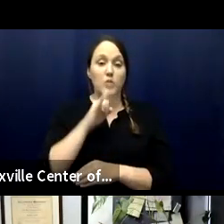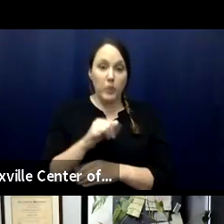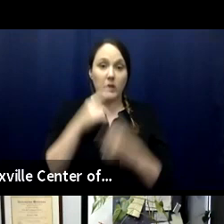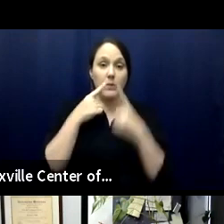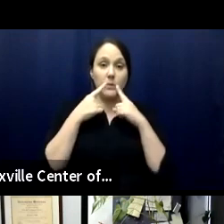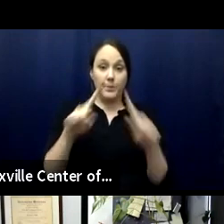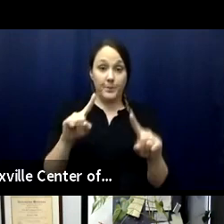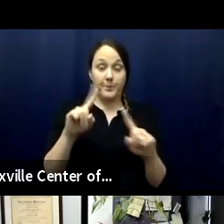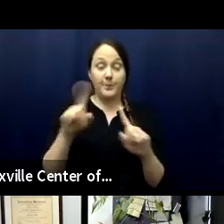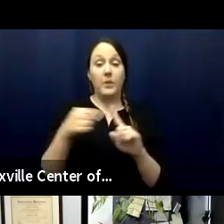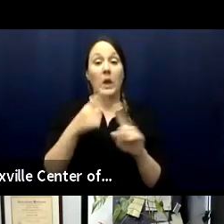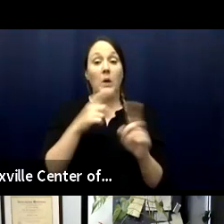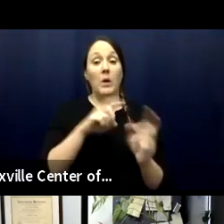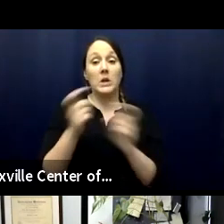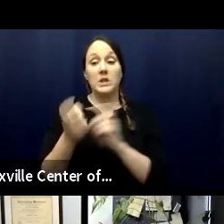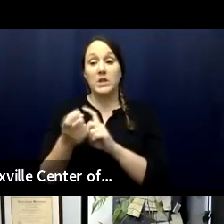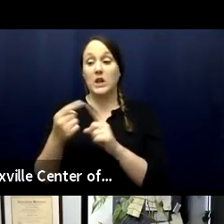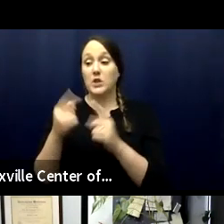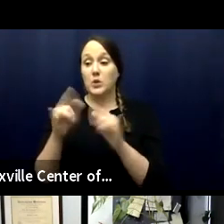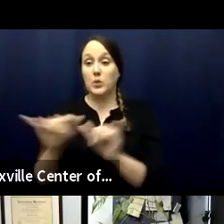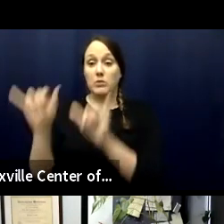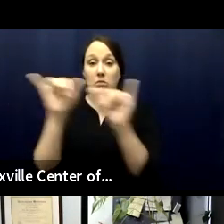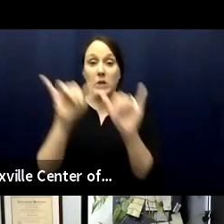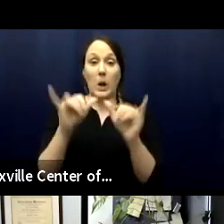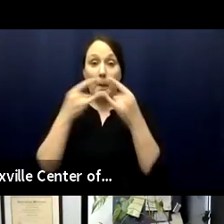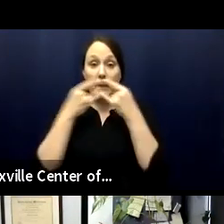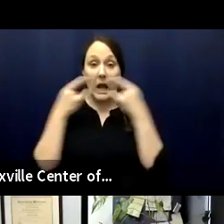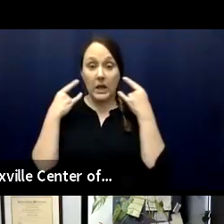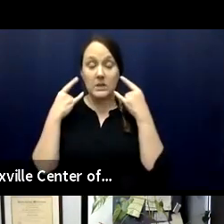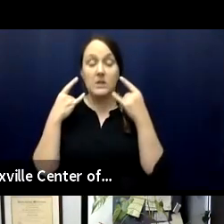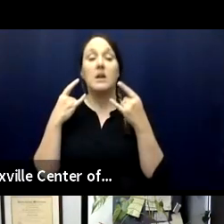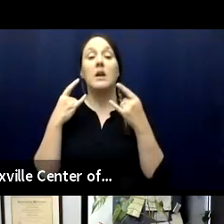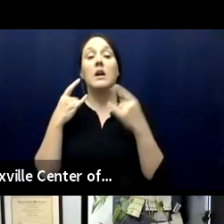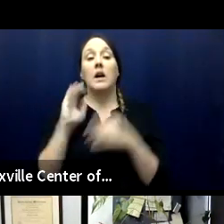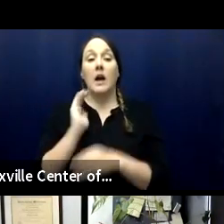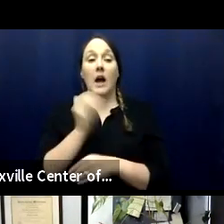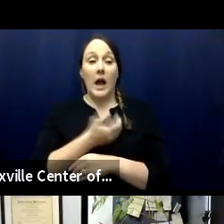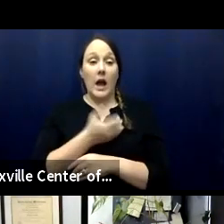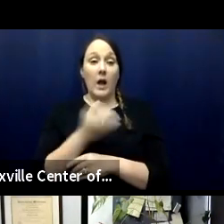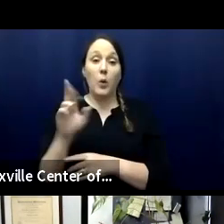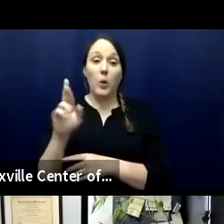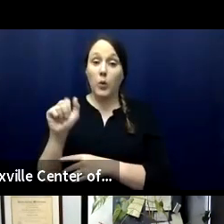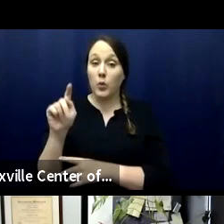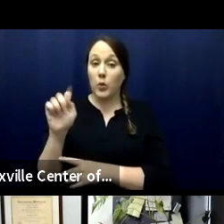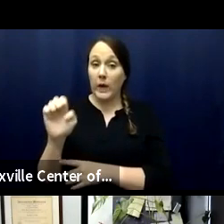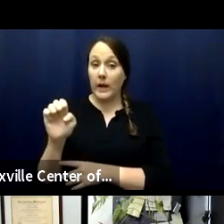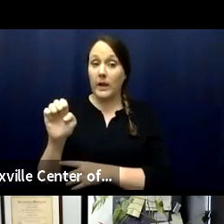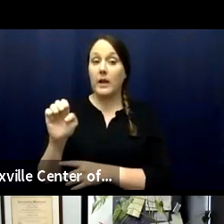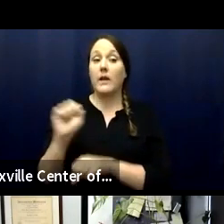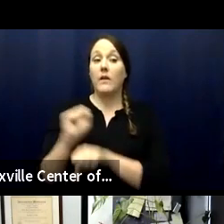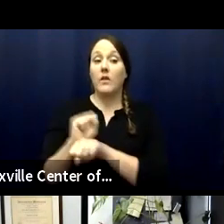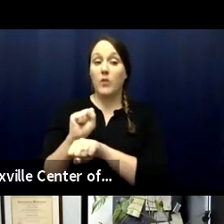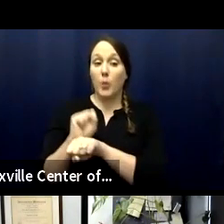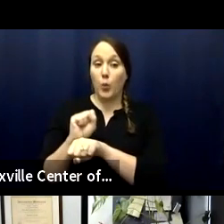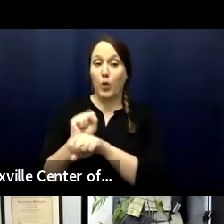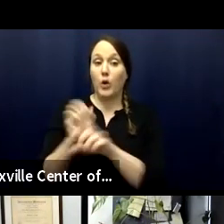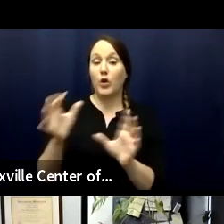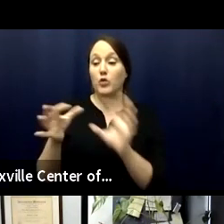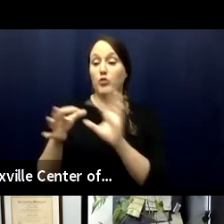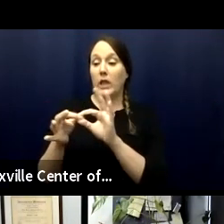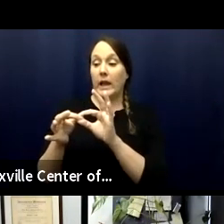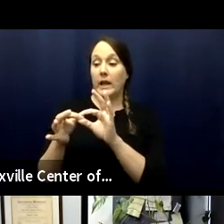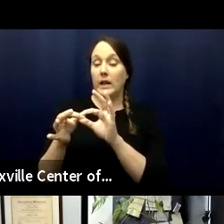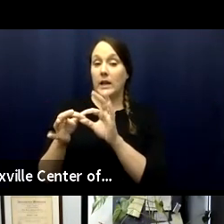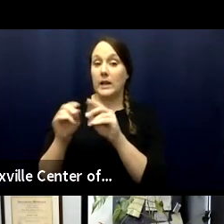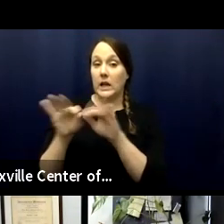to universal masking, our rate of work-related